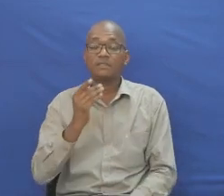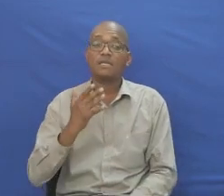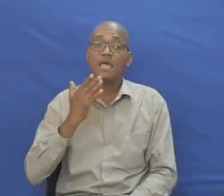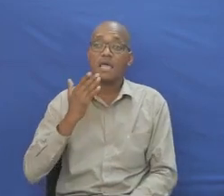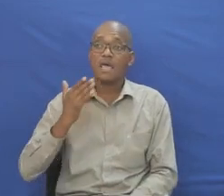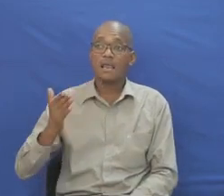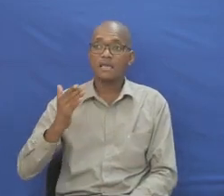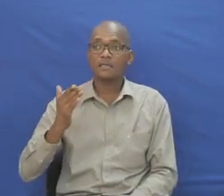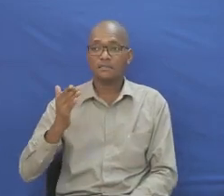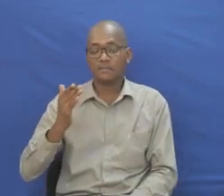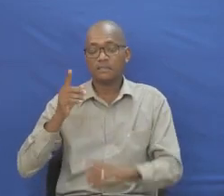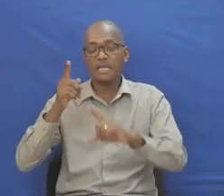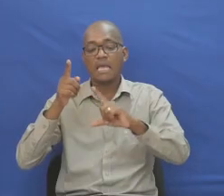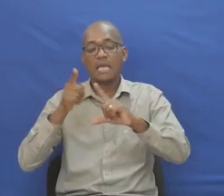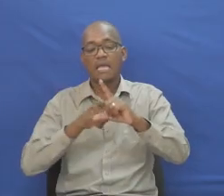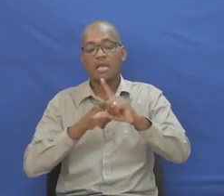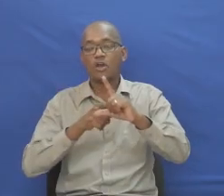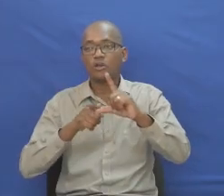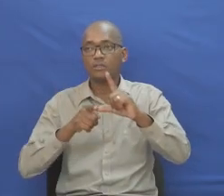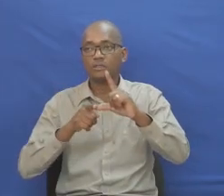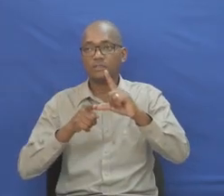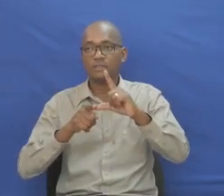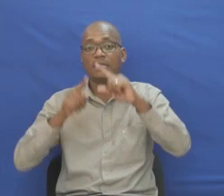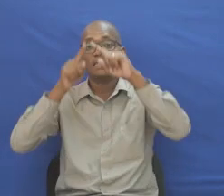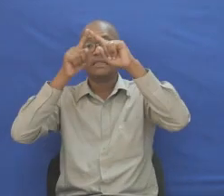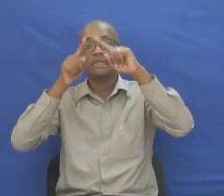right-angled triangle.